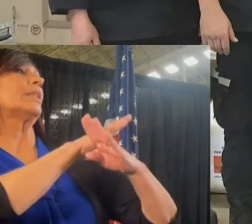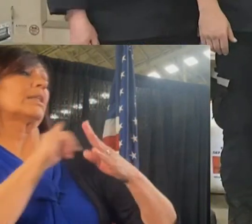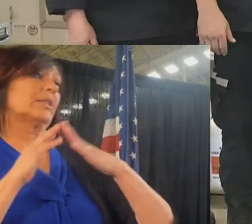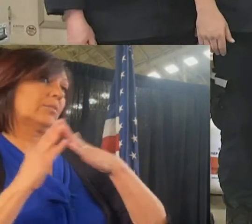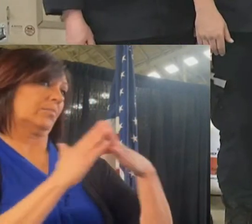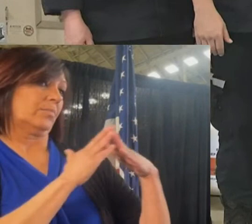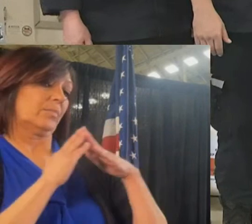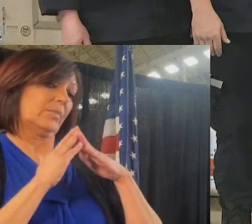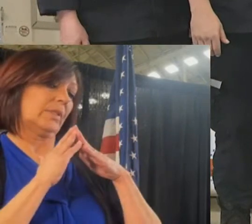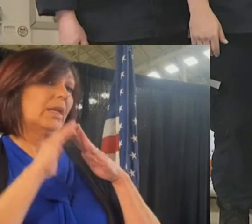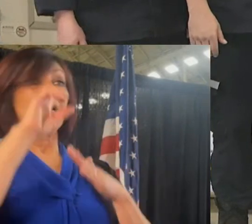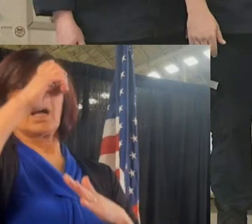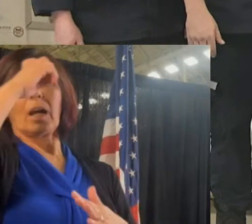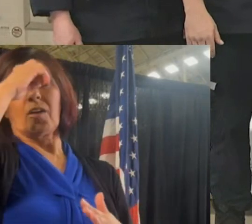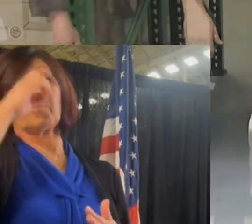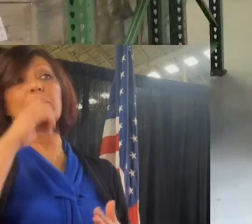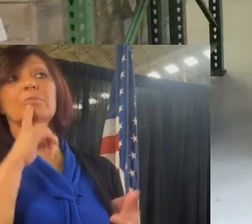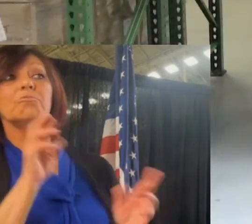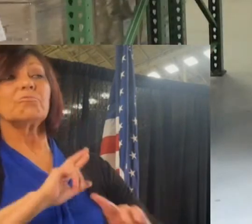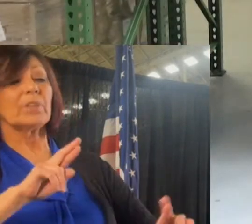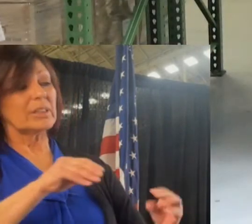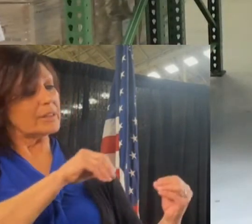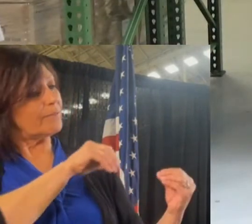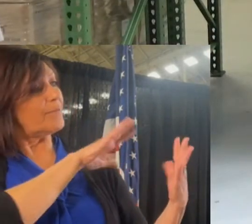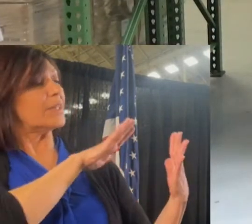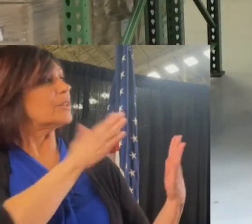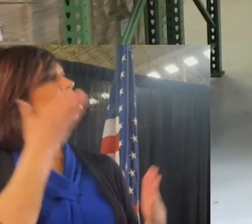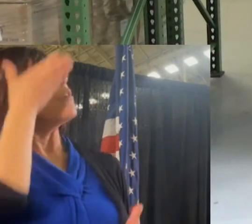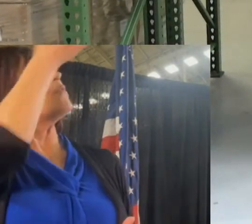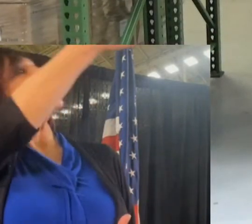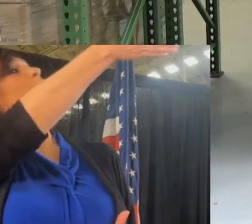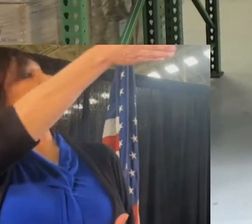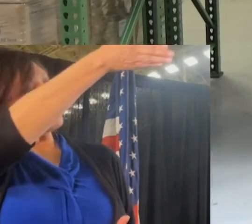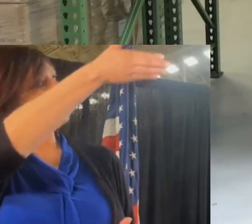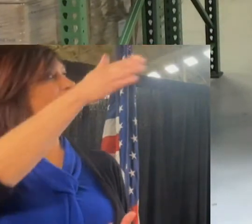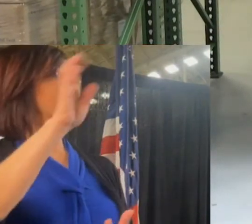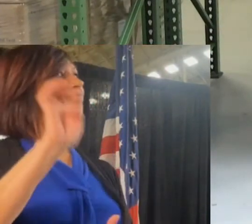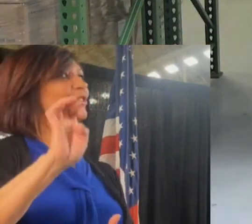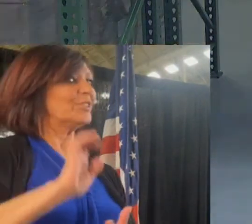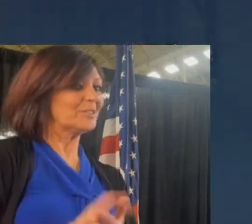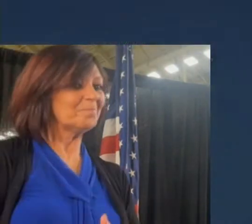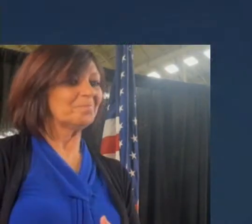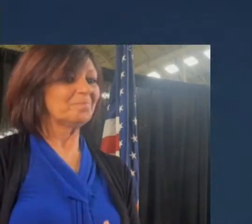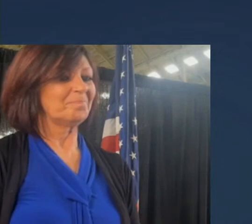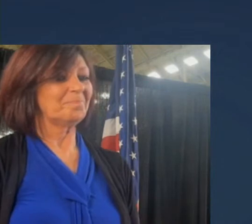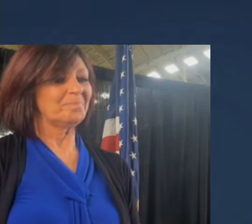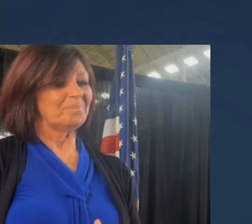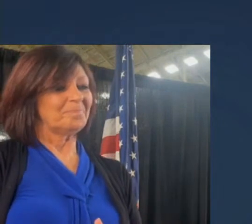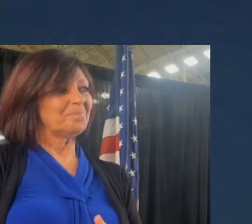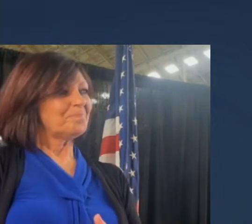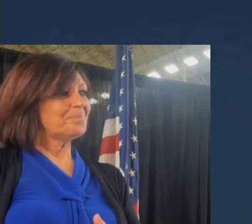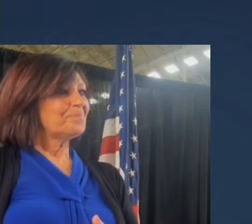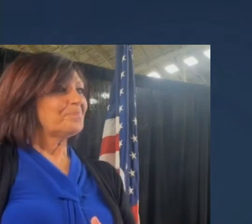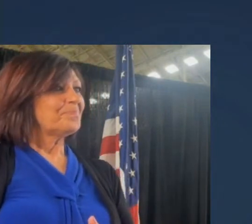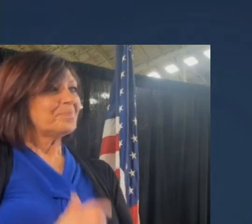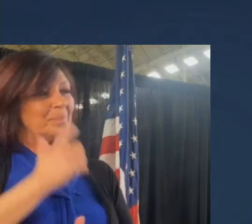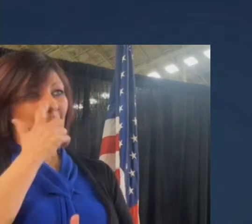and county government is ready to face future public health emergencies.